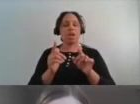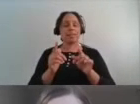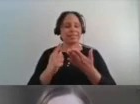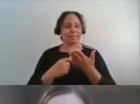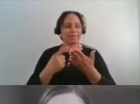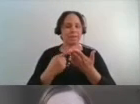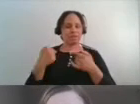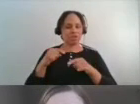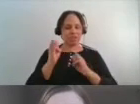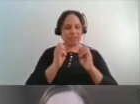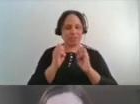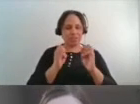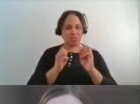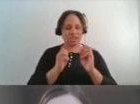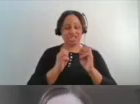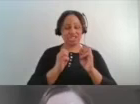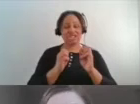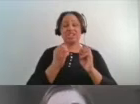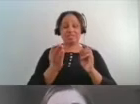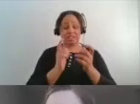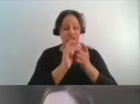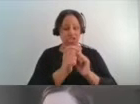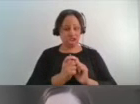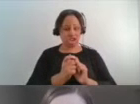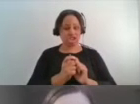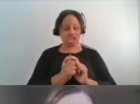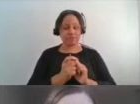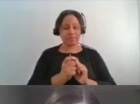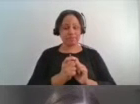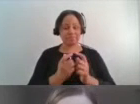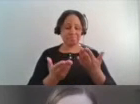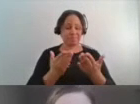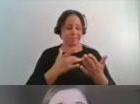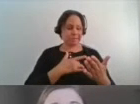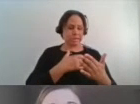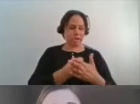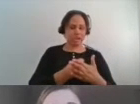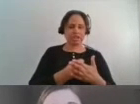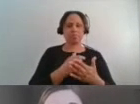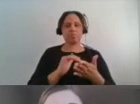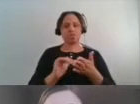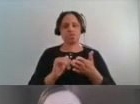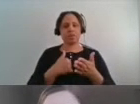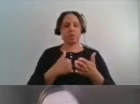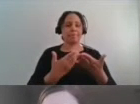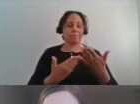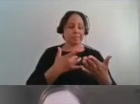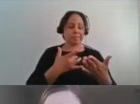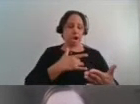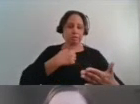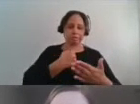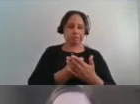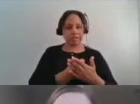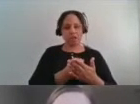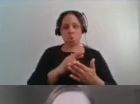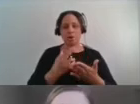a recipient's health status. Maybe they have a heart attack, maybe they have a heart attack, maybe they have some